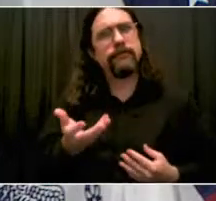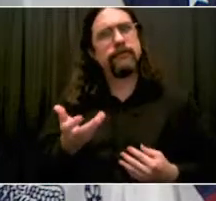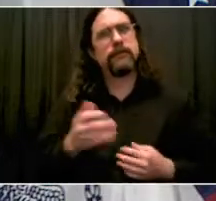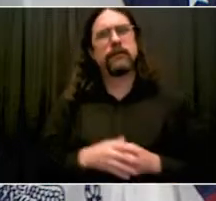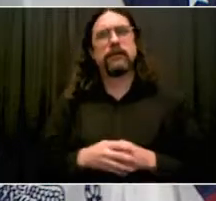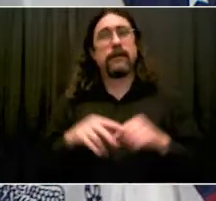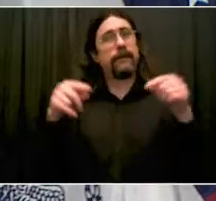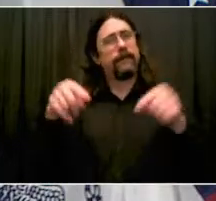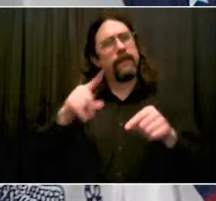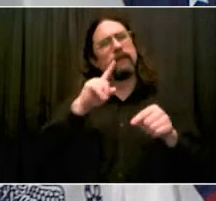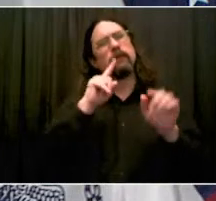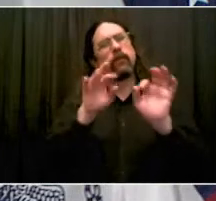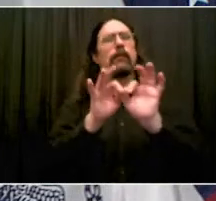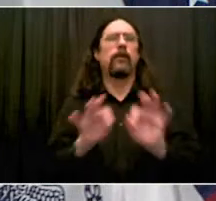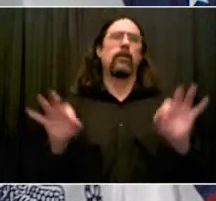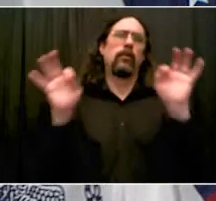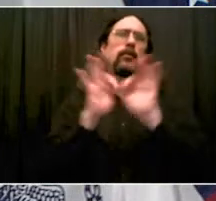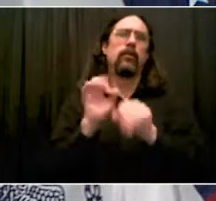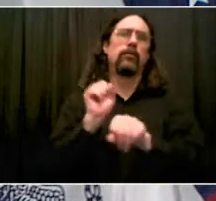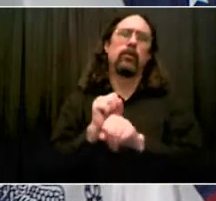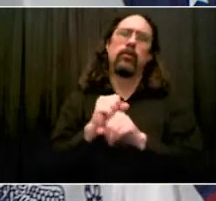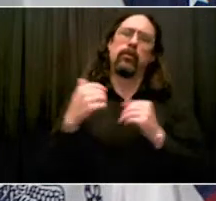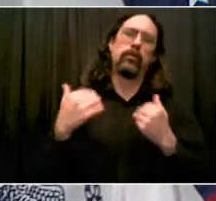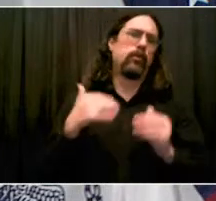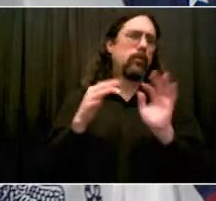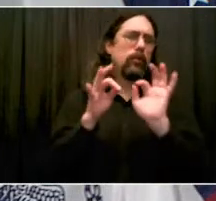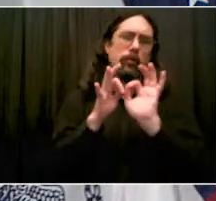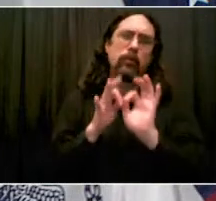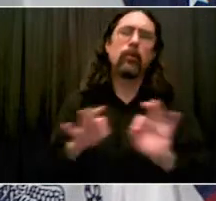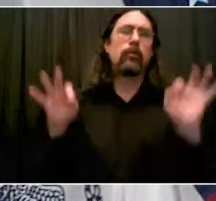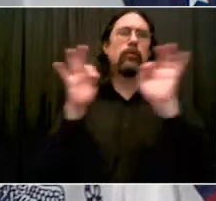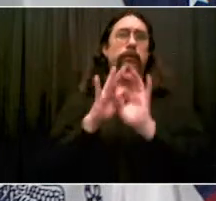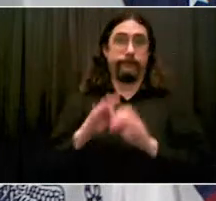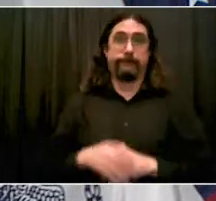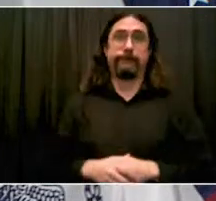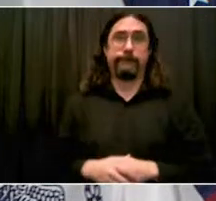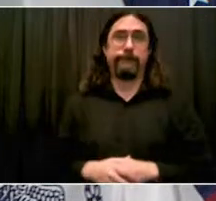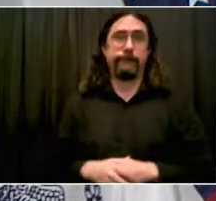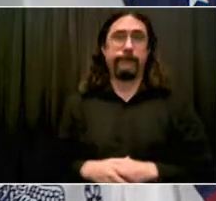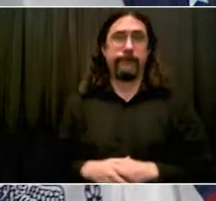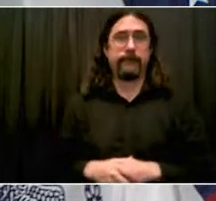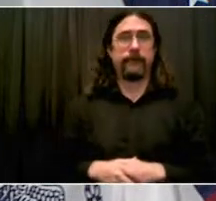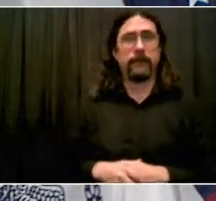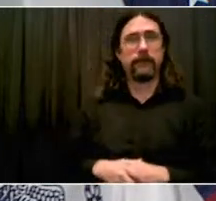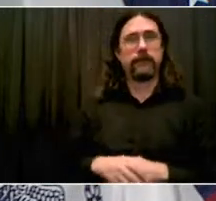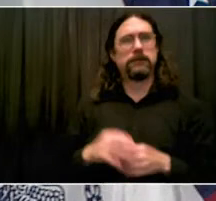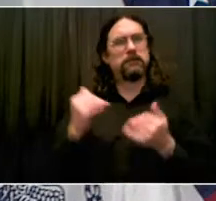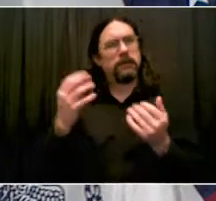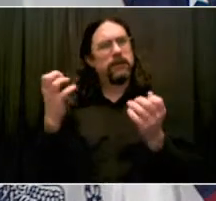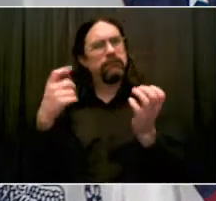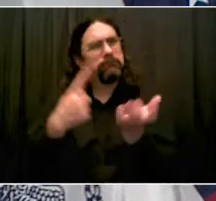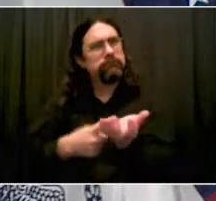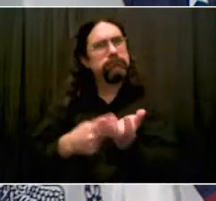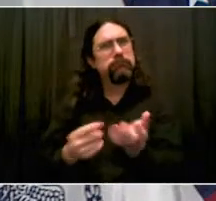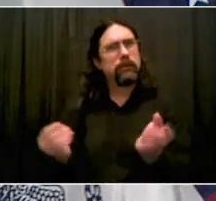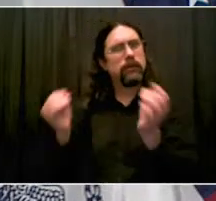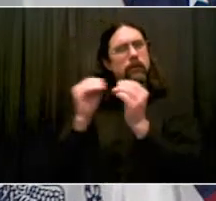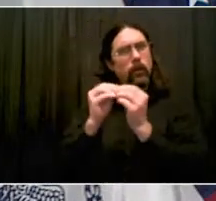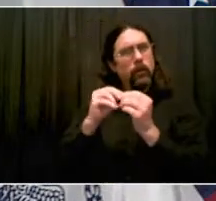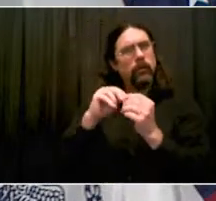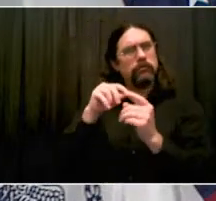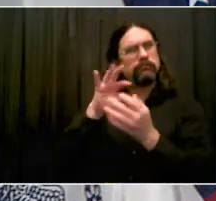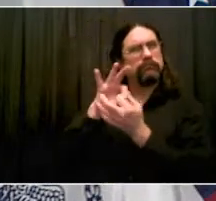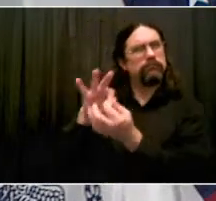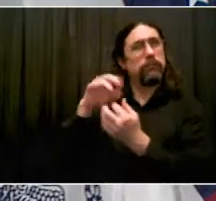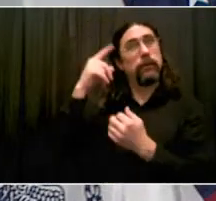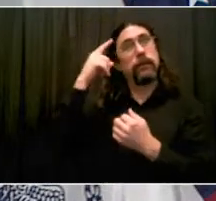the full sweep of mental health for all, what it means for people in the city and how we are building this out. So we have a video